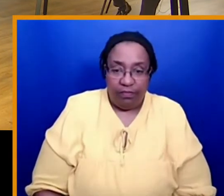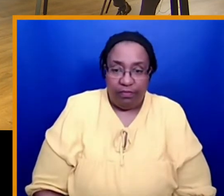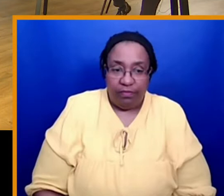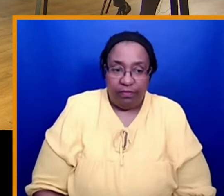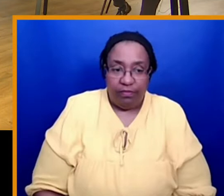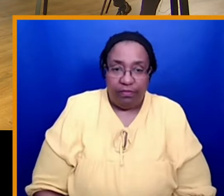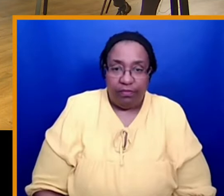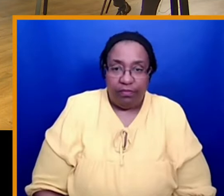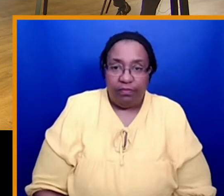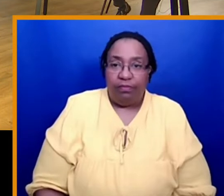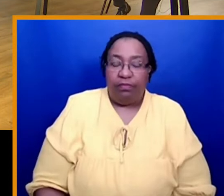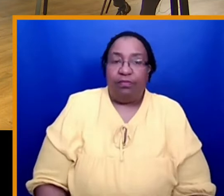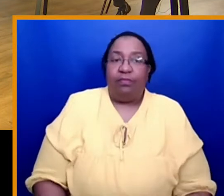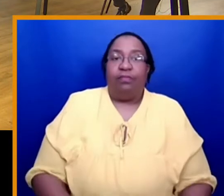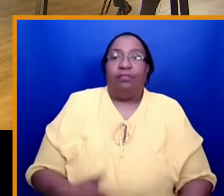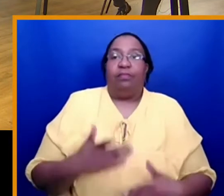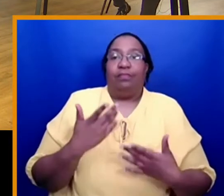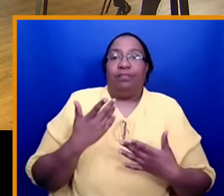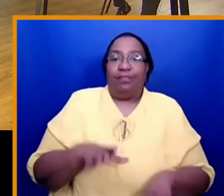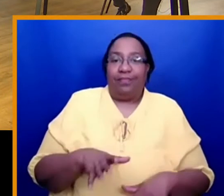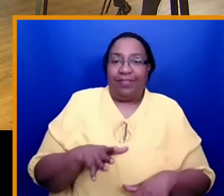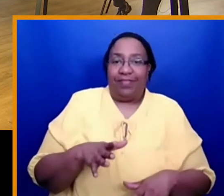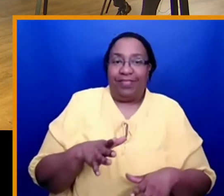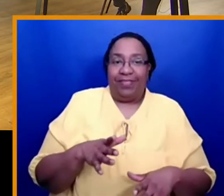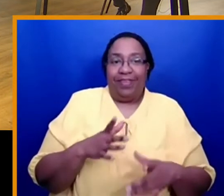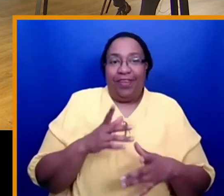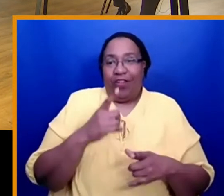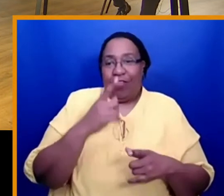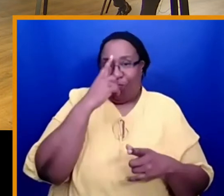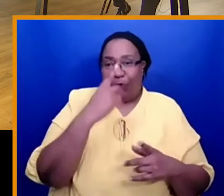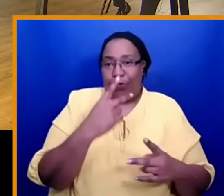Thank you for making me seem hugely competent.